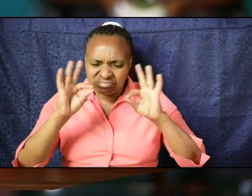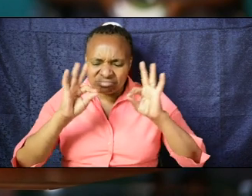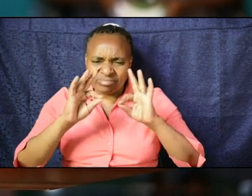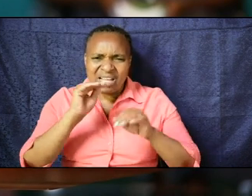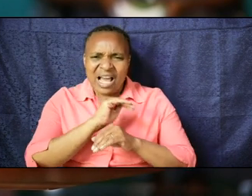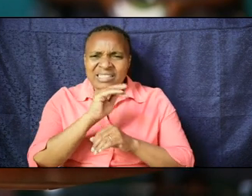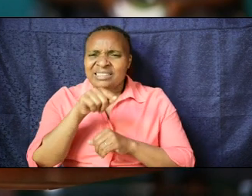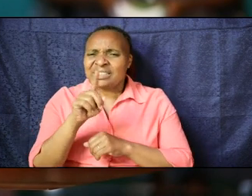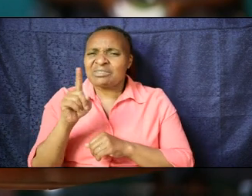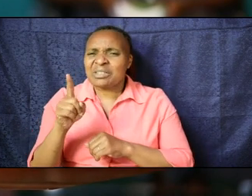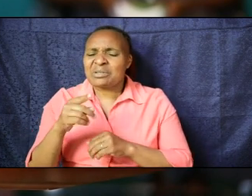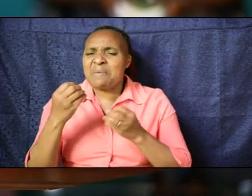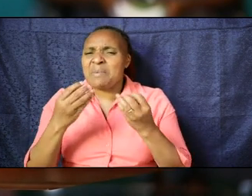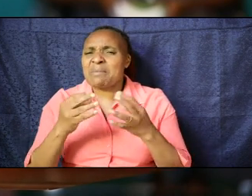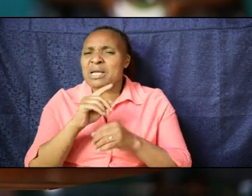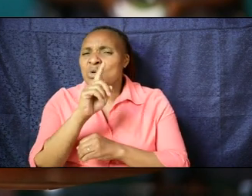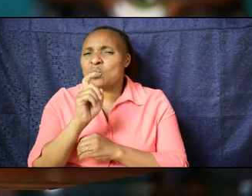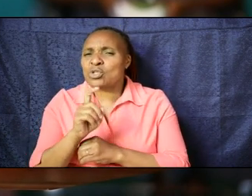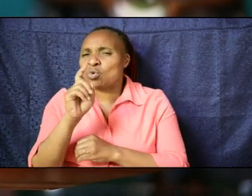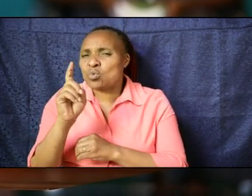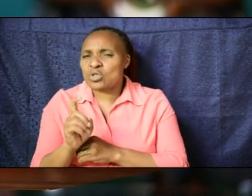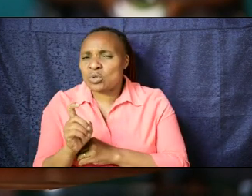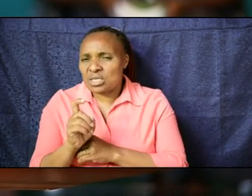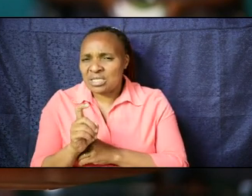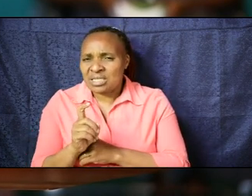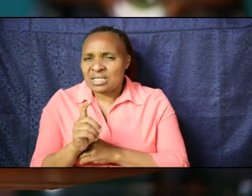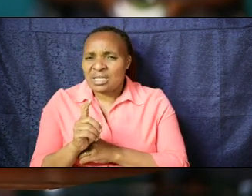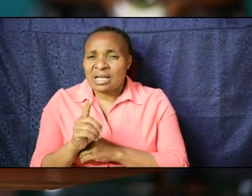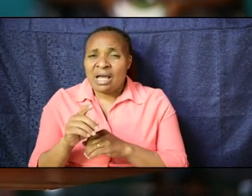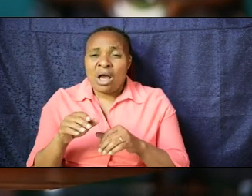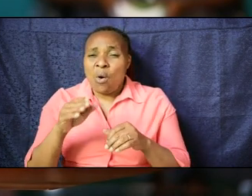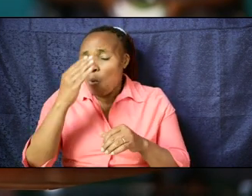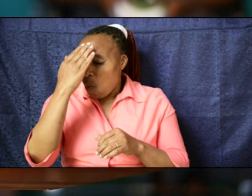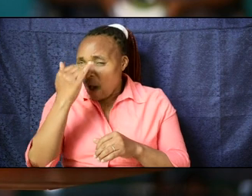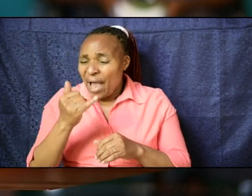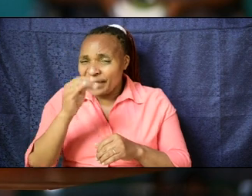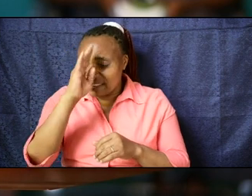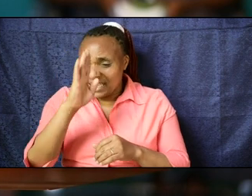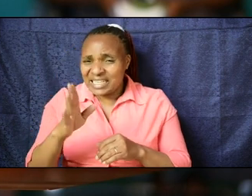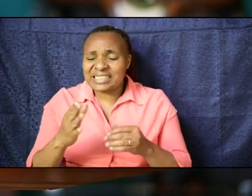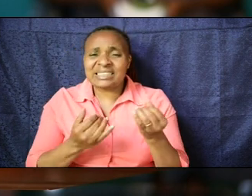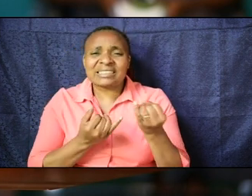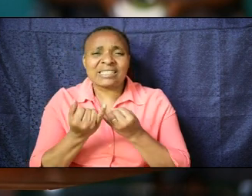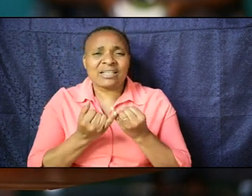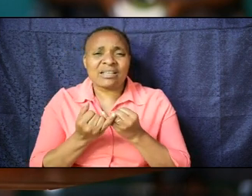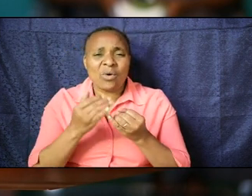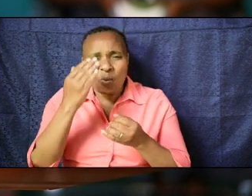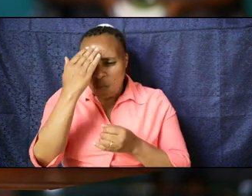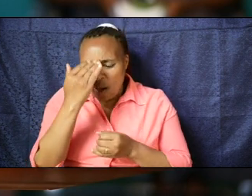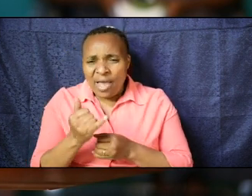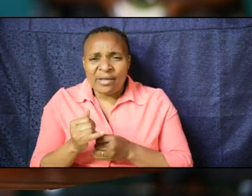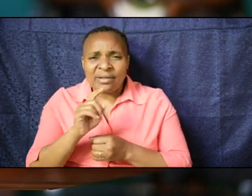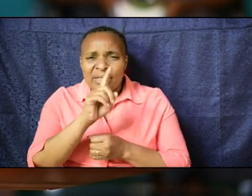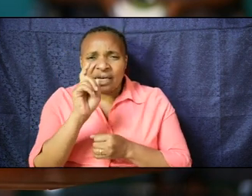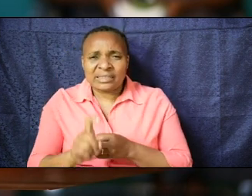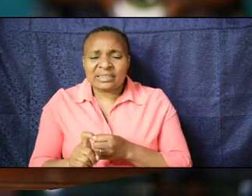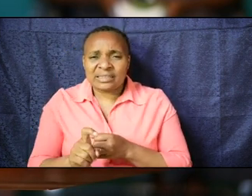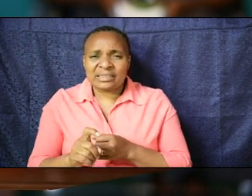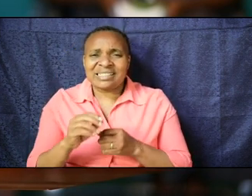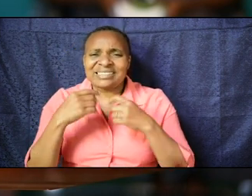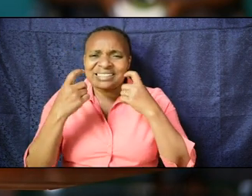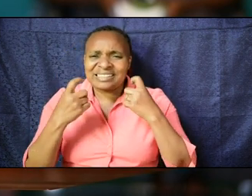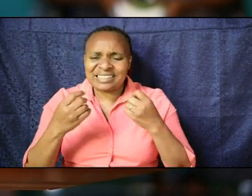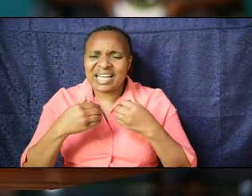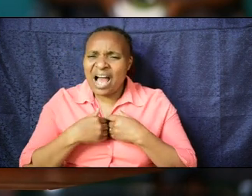ask himself many questions. Why do we have Sunday and you have Saturday, he asked. Why do we have saints and you don't have